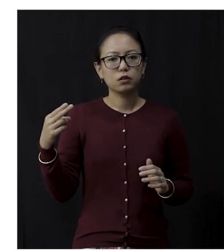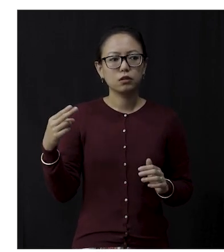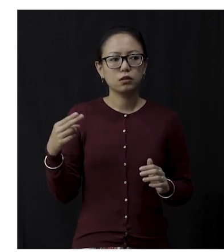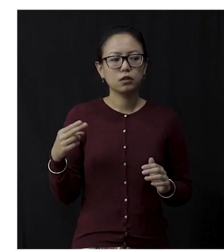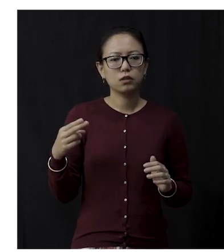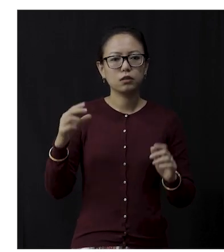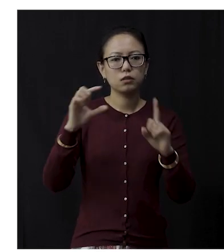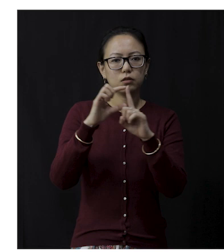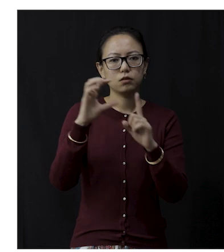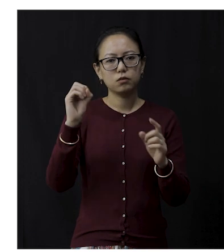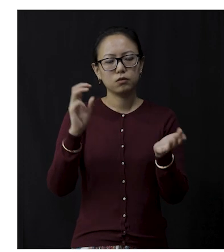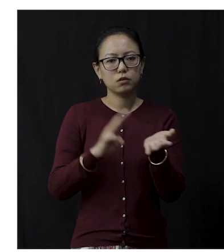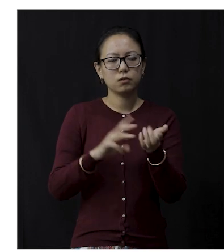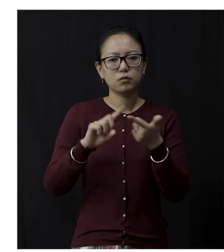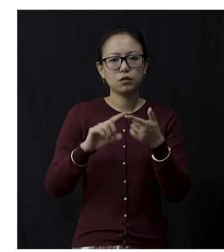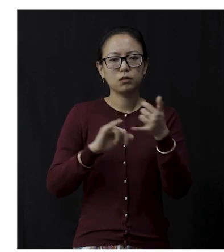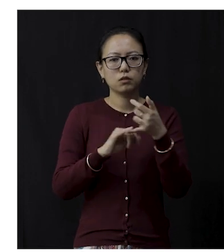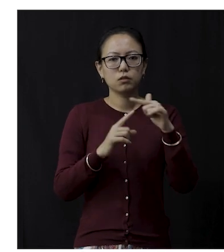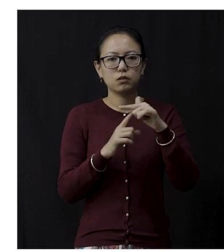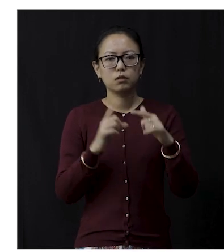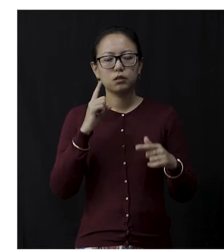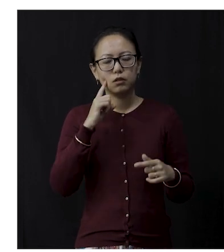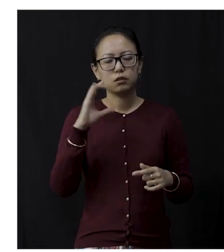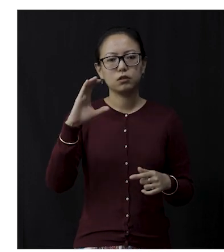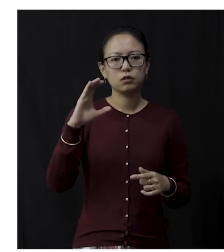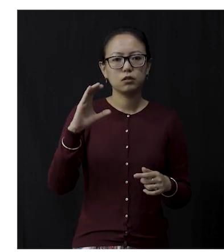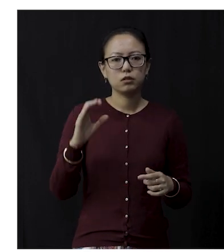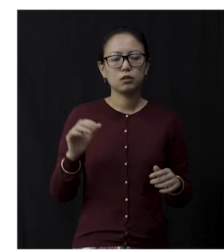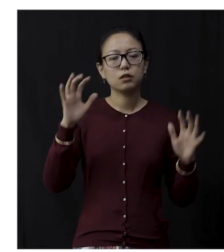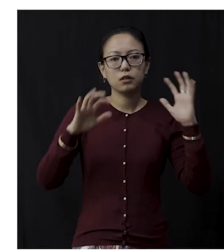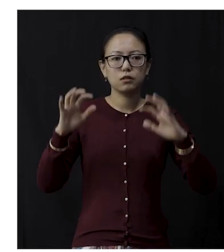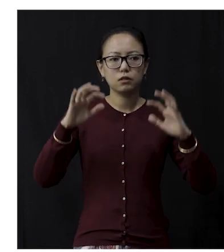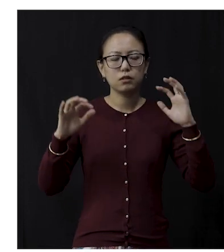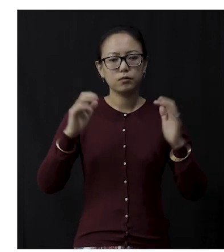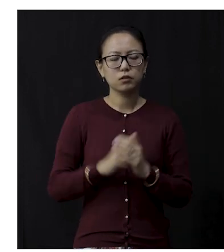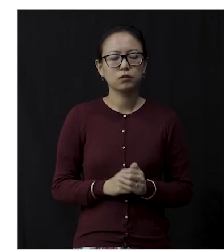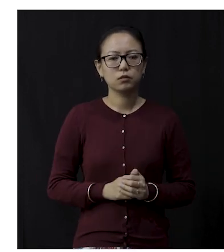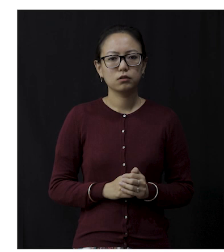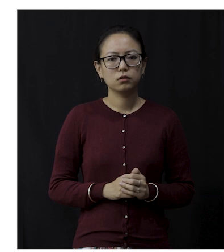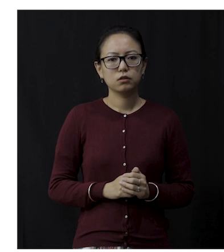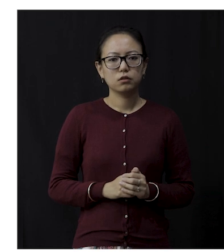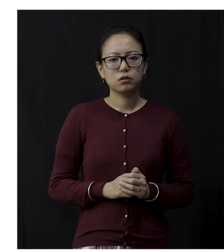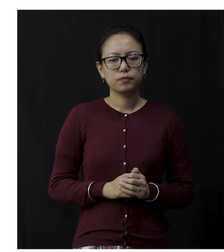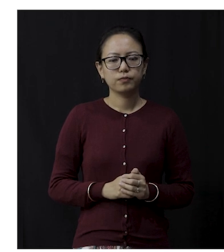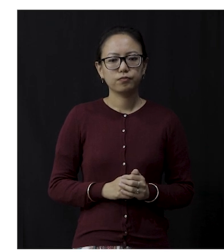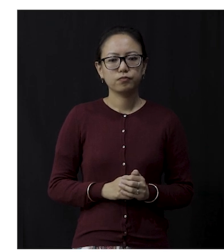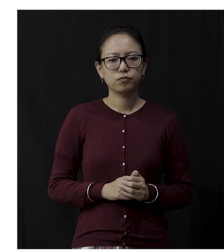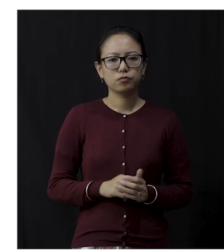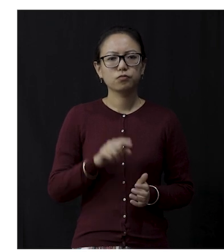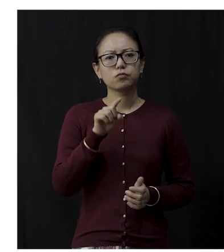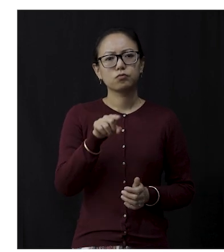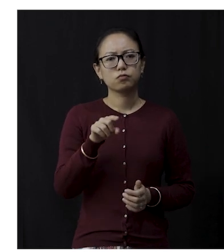Okay? So students, now we have learned about domestic animals. Now let's